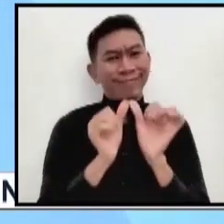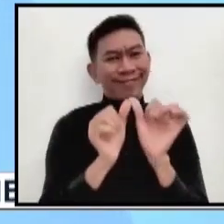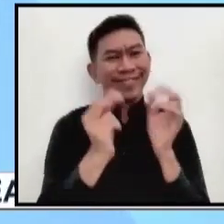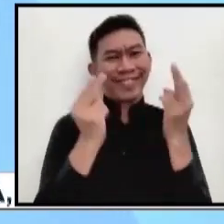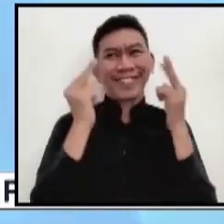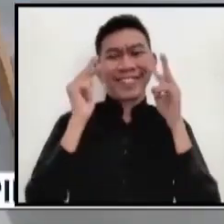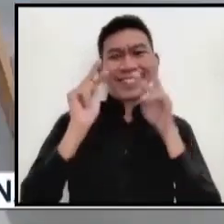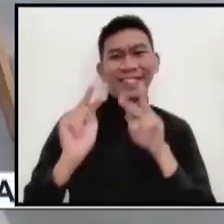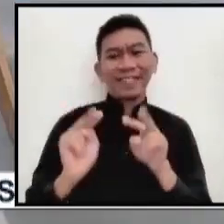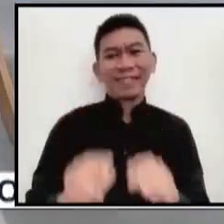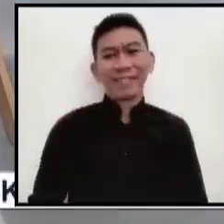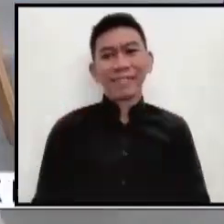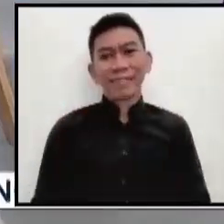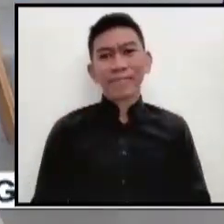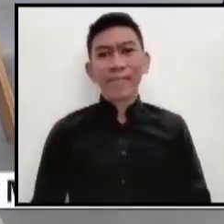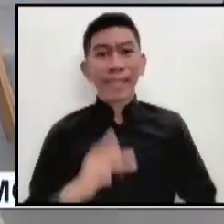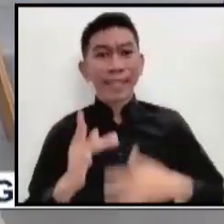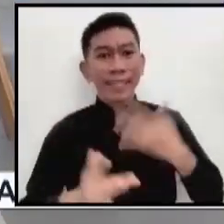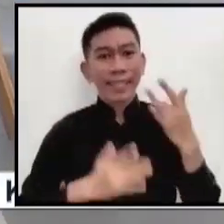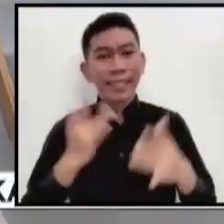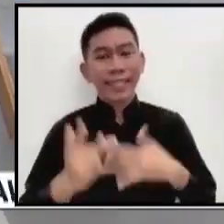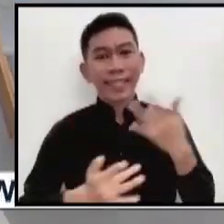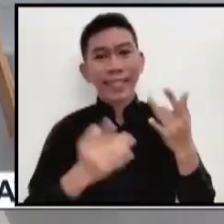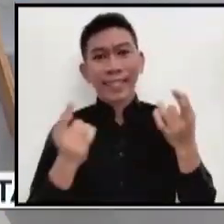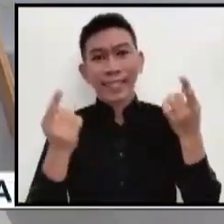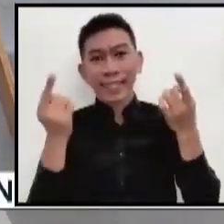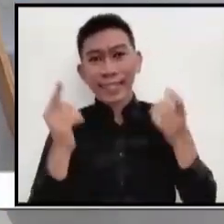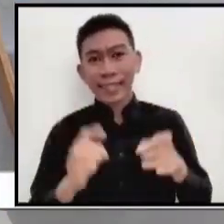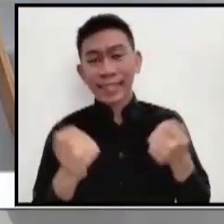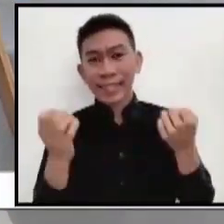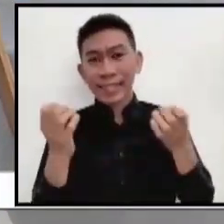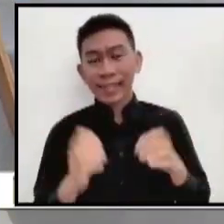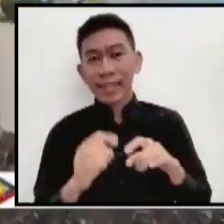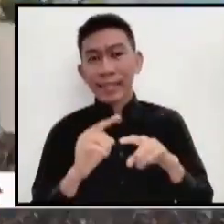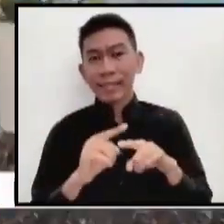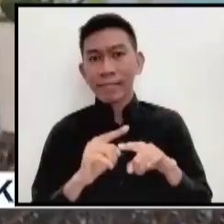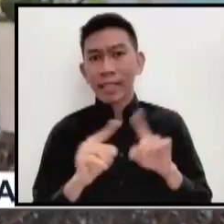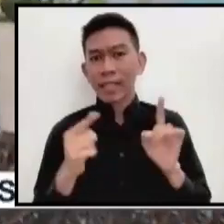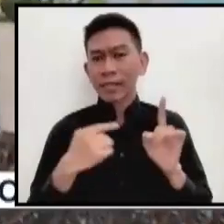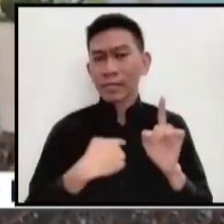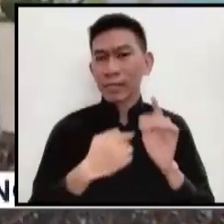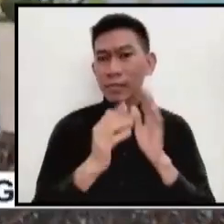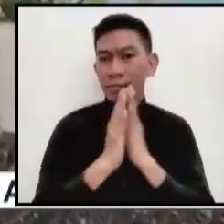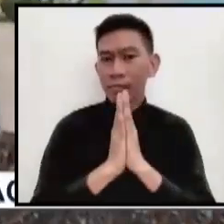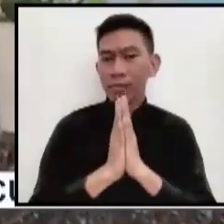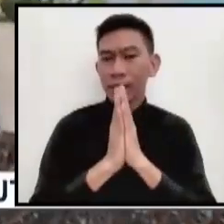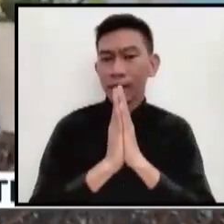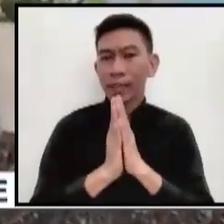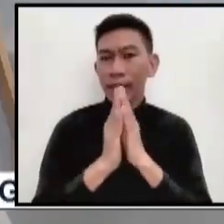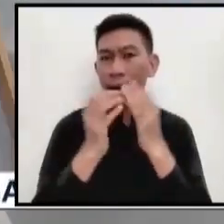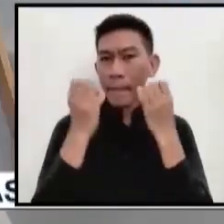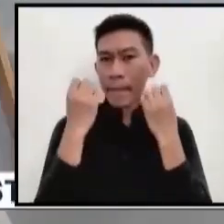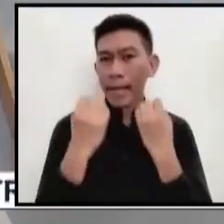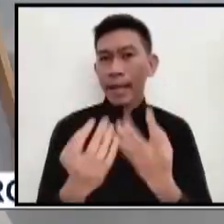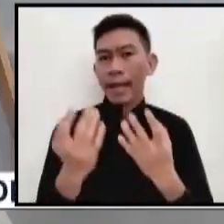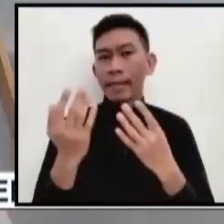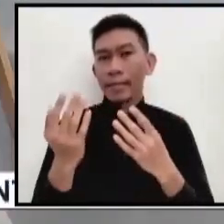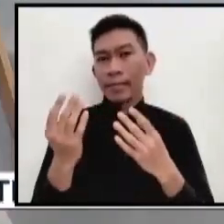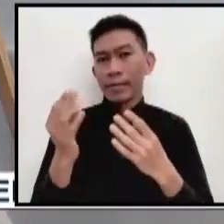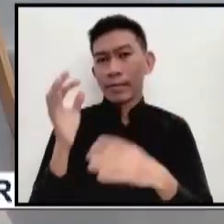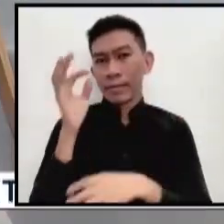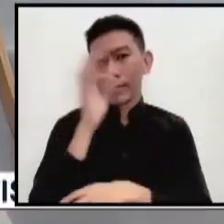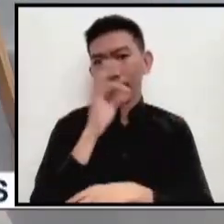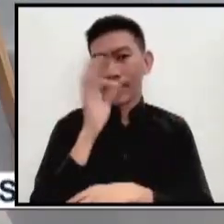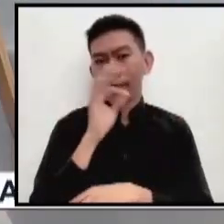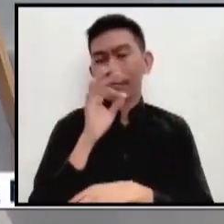mangyayari, pero bukod po dyan, dalangin ko, maraming mga kababayan tayo magkaroon ng kapayapaan sa na-attend dito